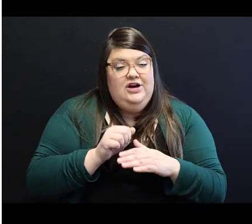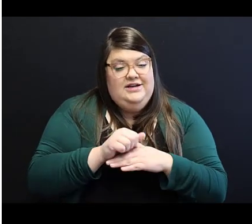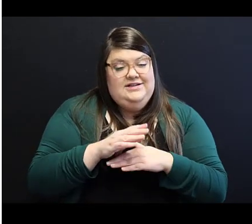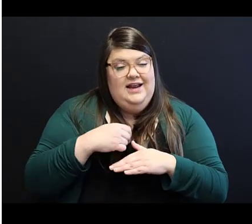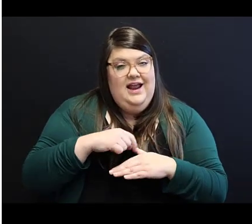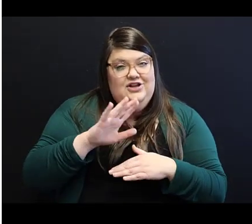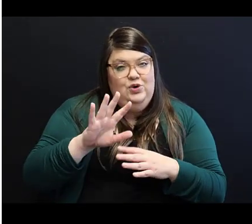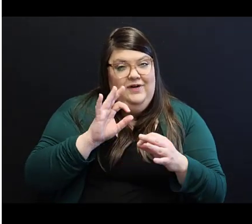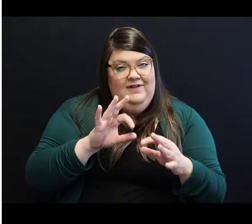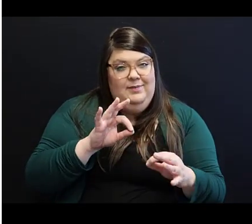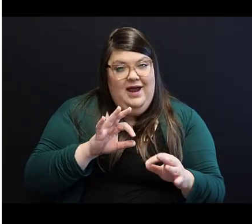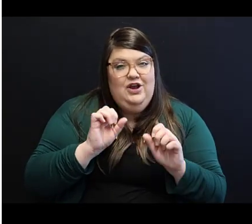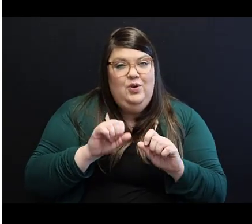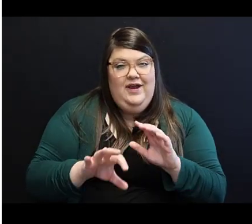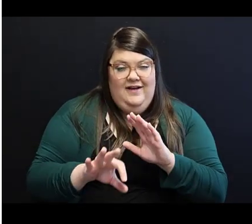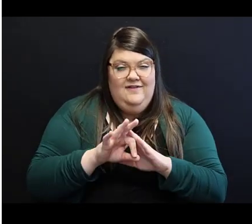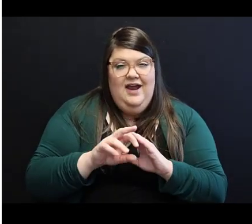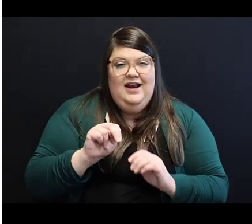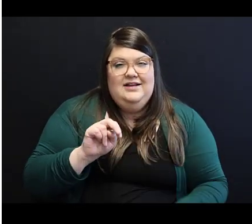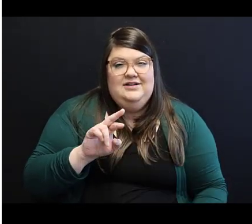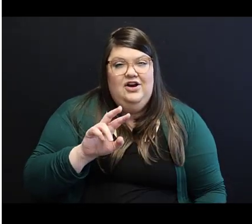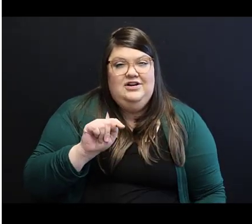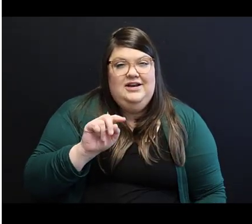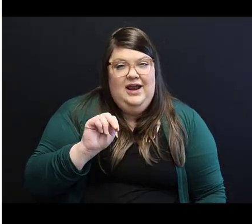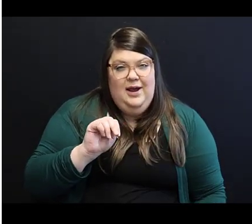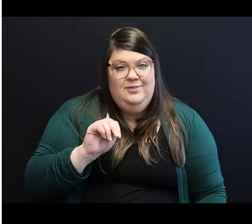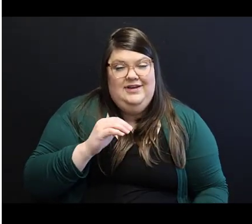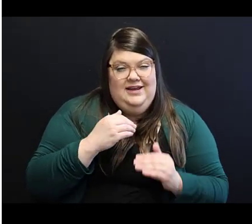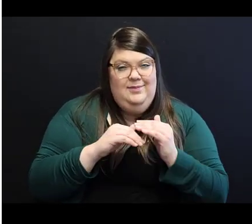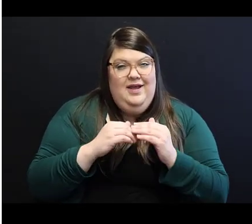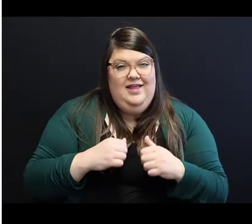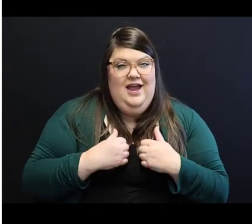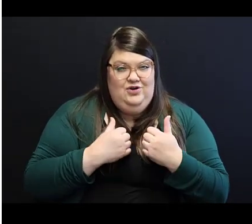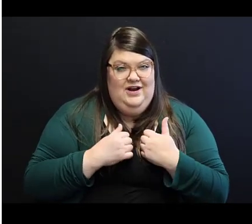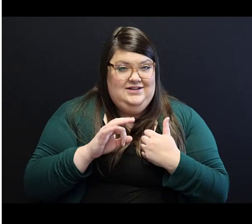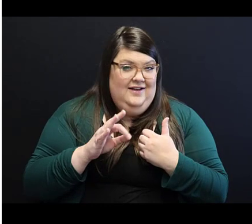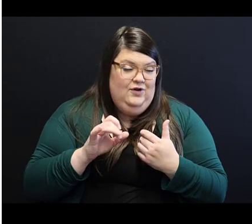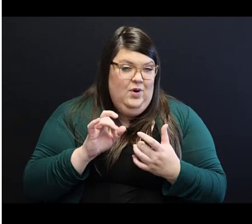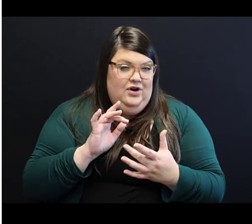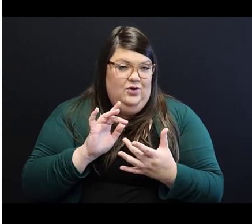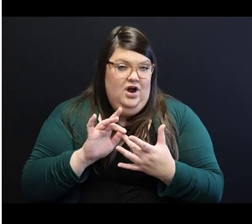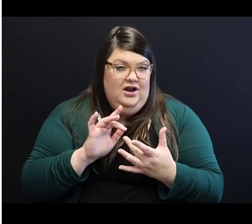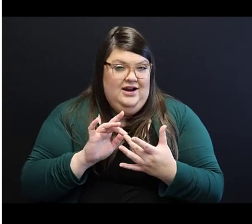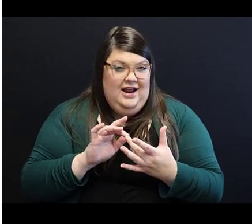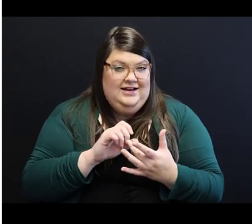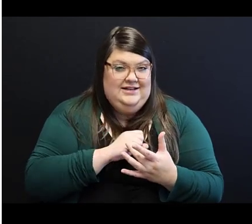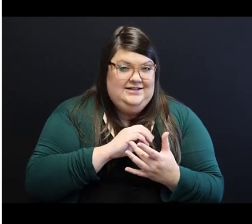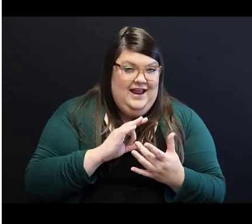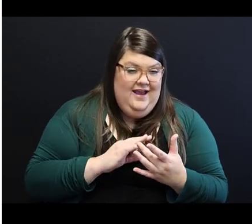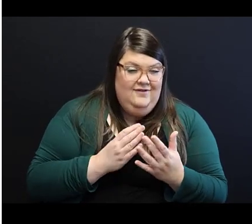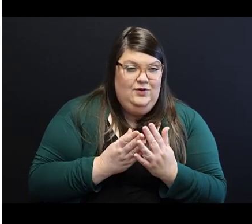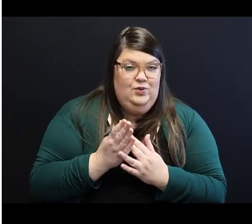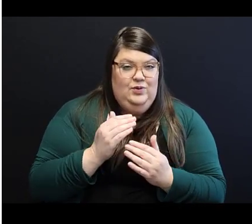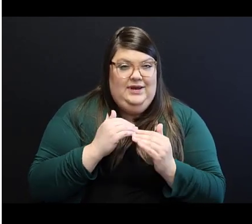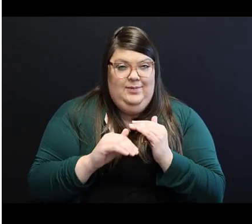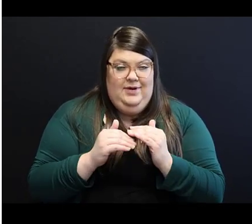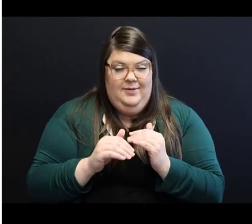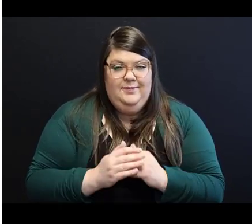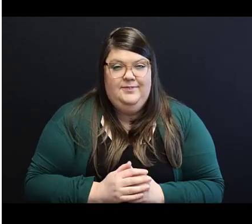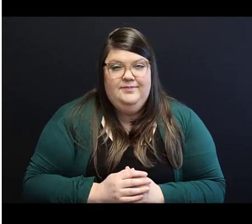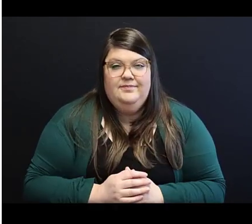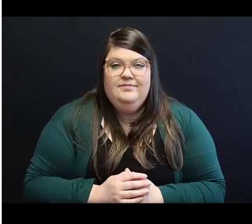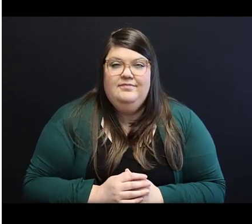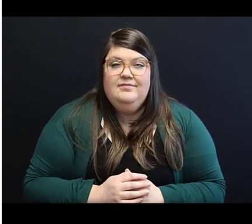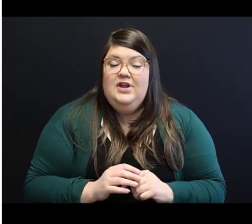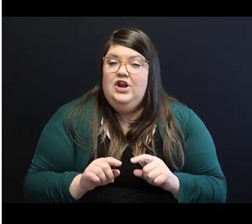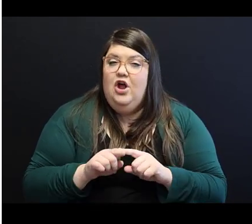Feedback, you can find NCRTM's email address in case you wish to contact NCRTM staff via email. You can also